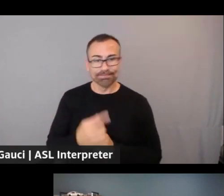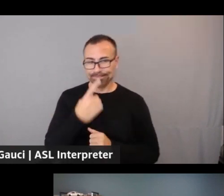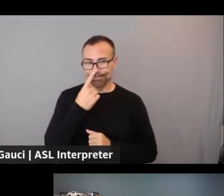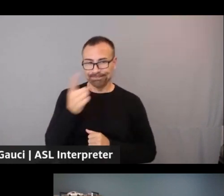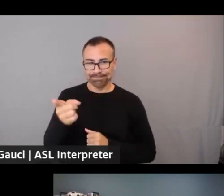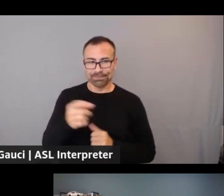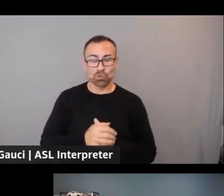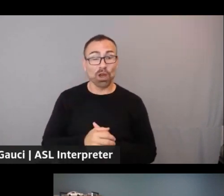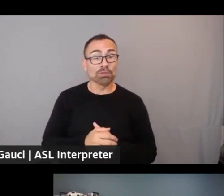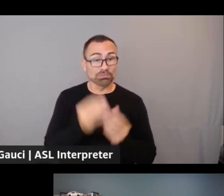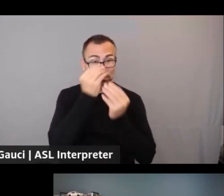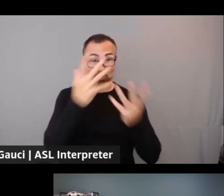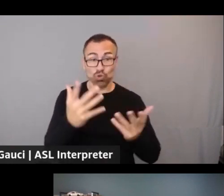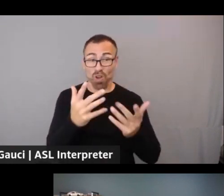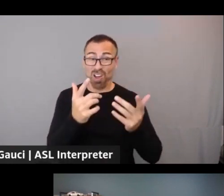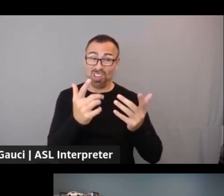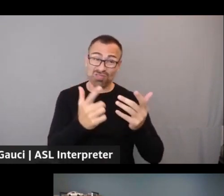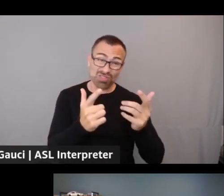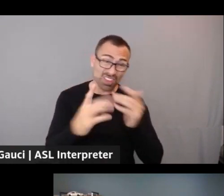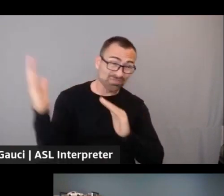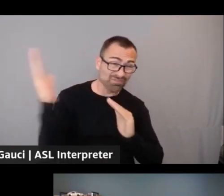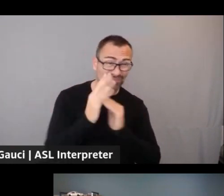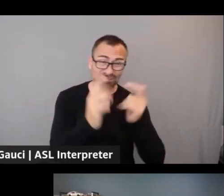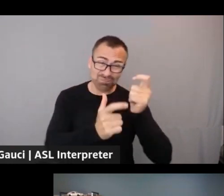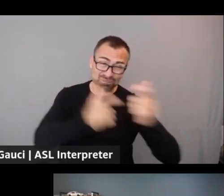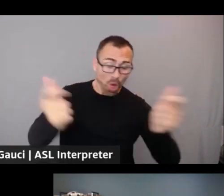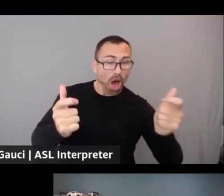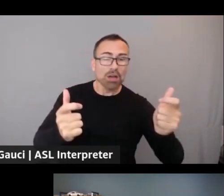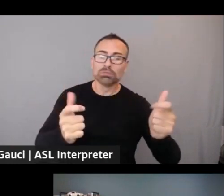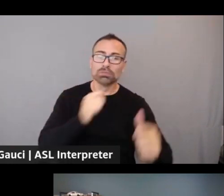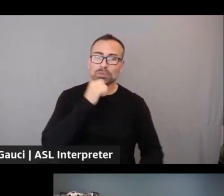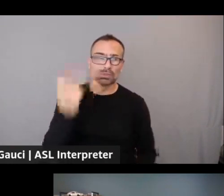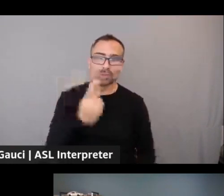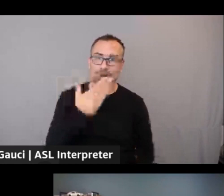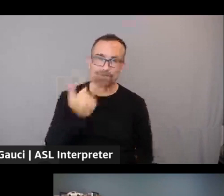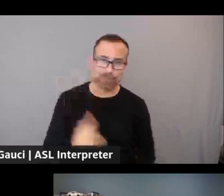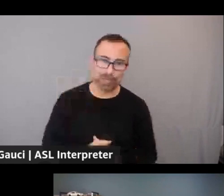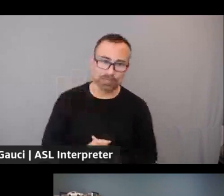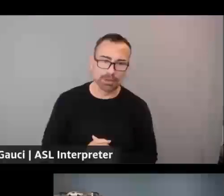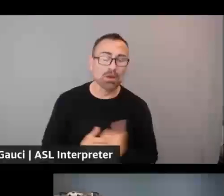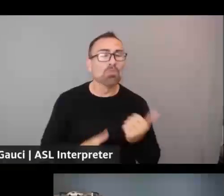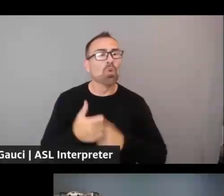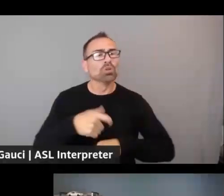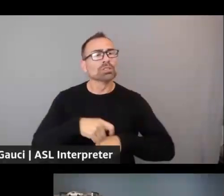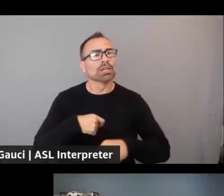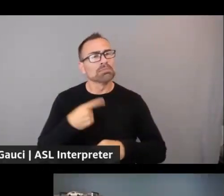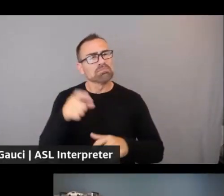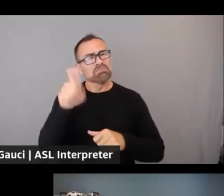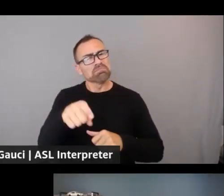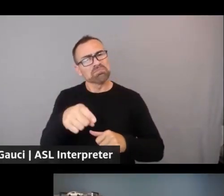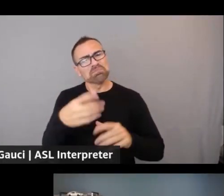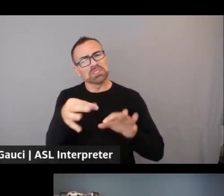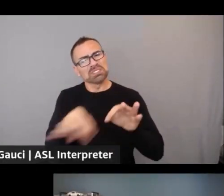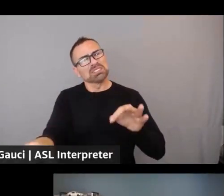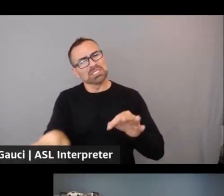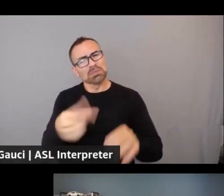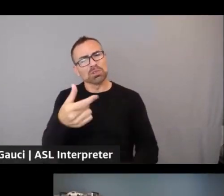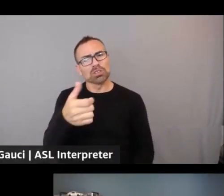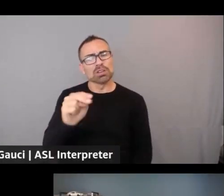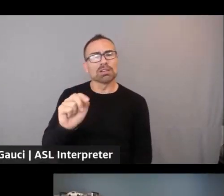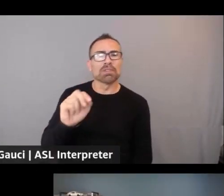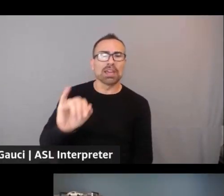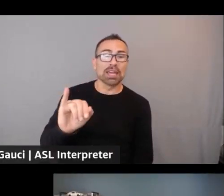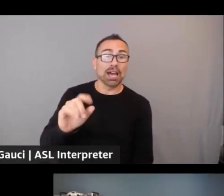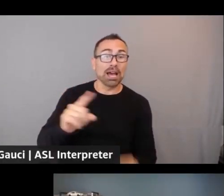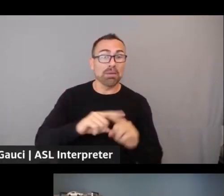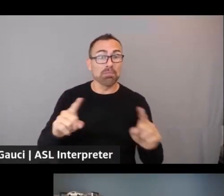one for every use cases. So in many cases, customers actually need a very simple generative AI model, but the speed of